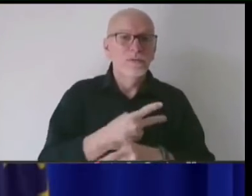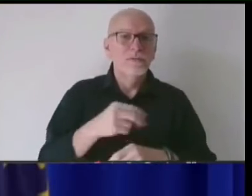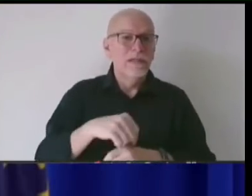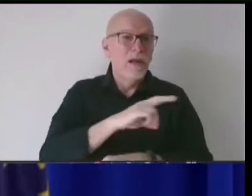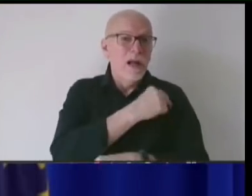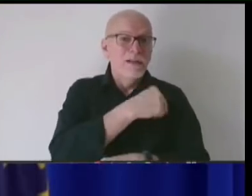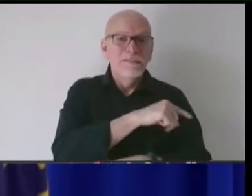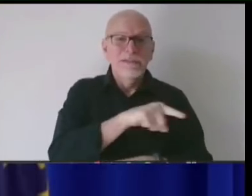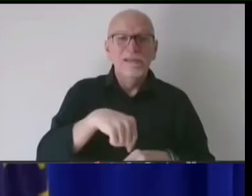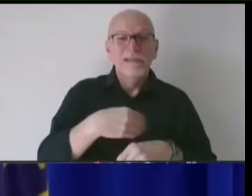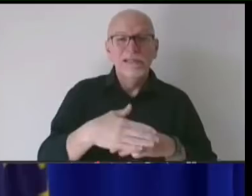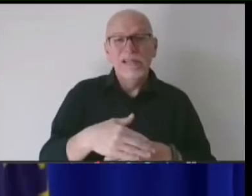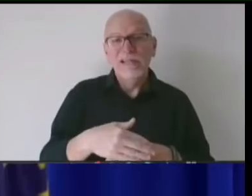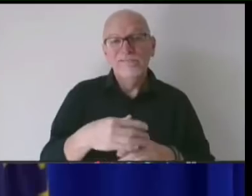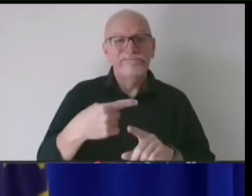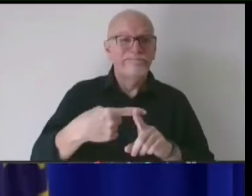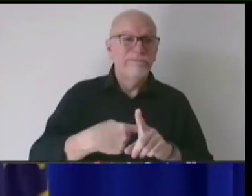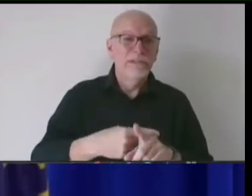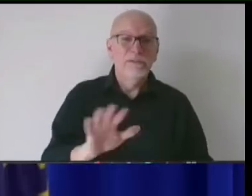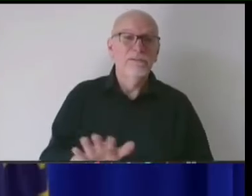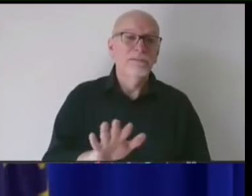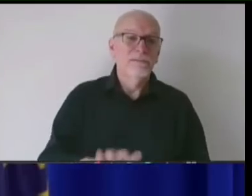in the next 4 weeks.